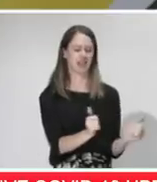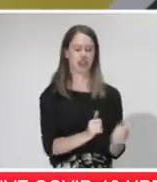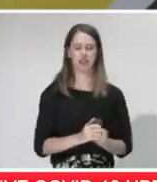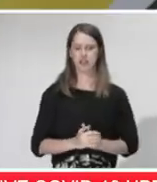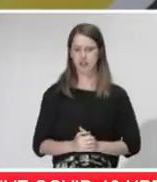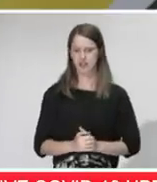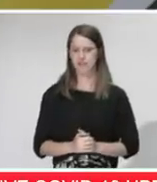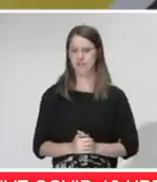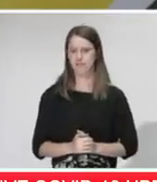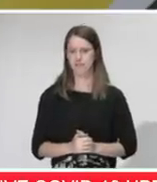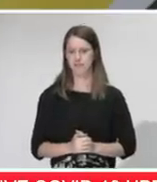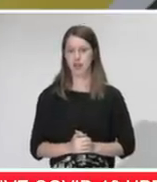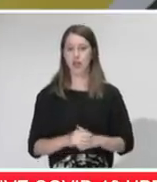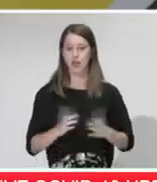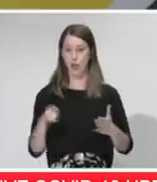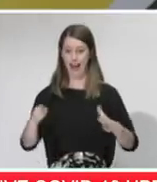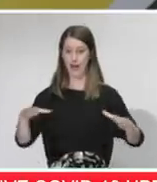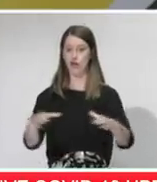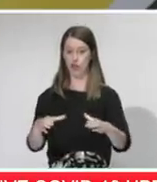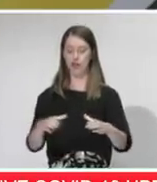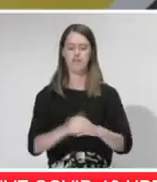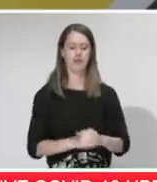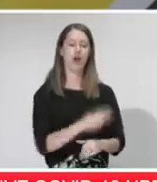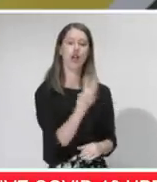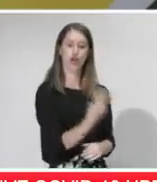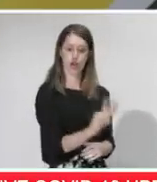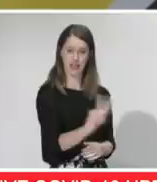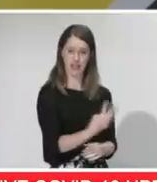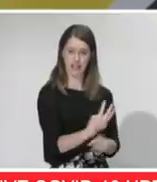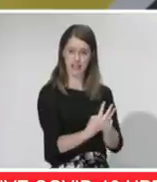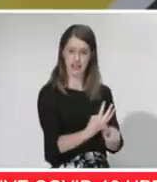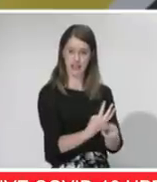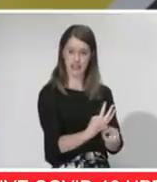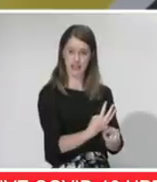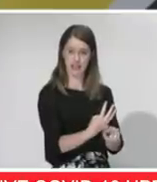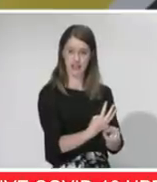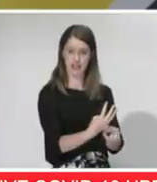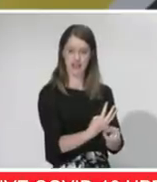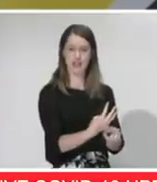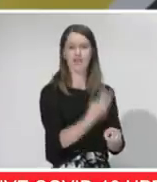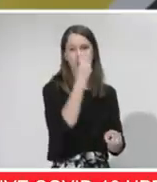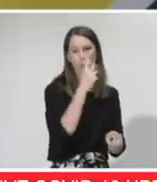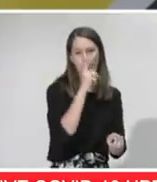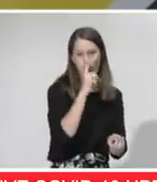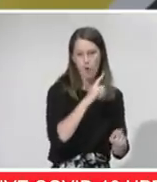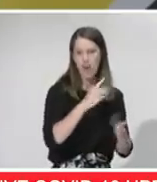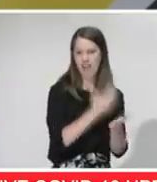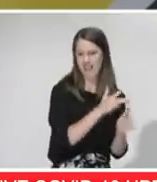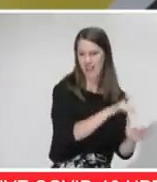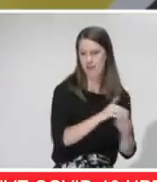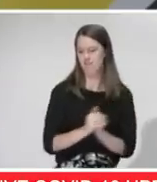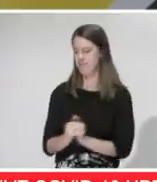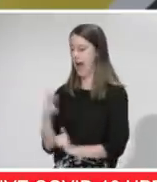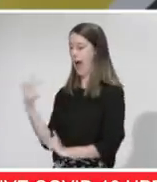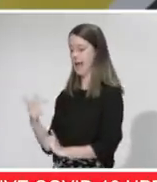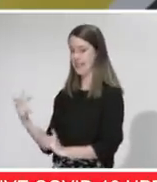We're also aware that 13 of the 33 cases of the facility 13 were residents and 18